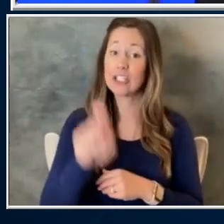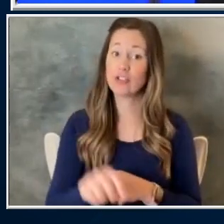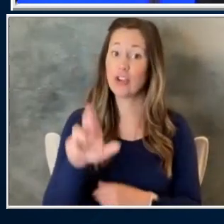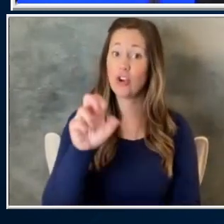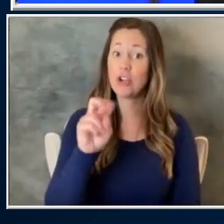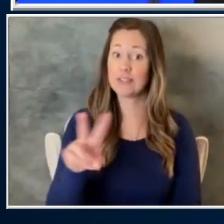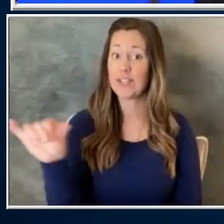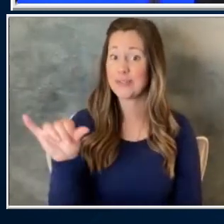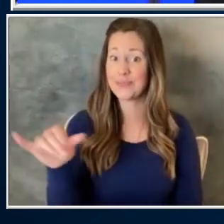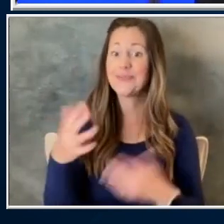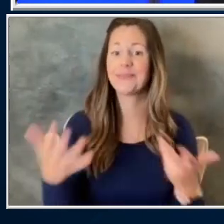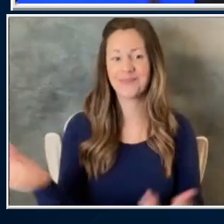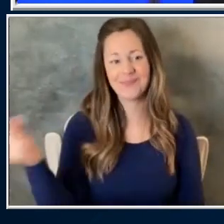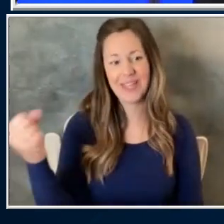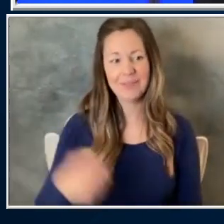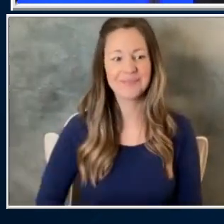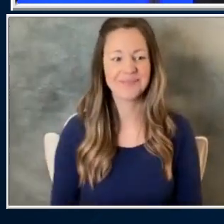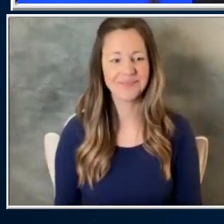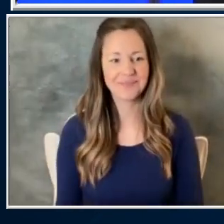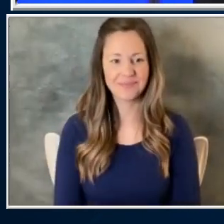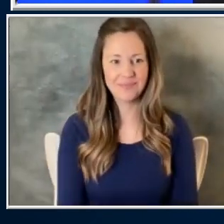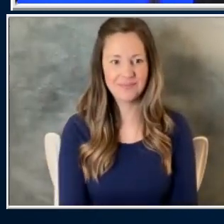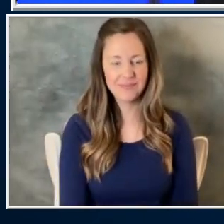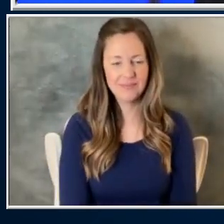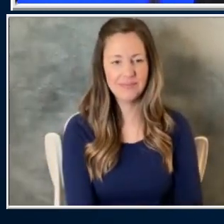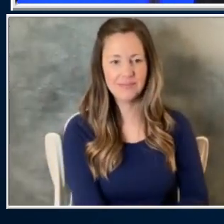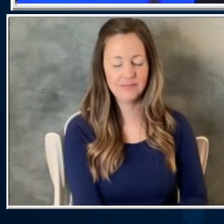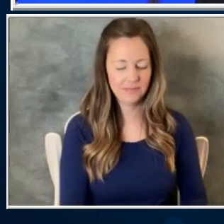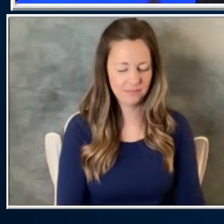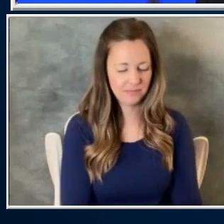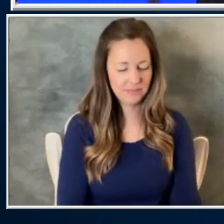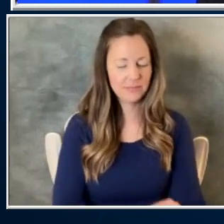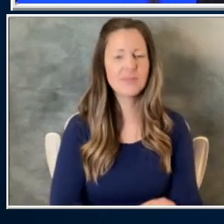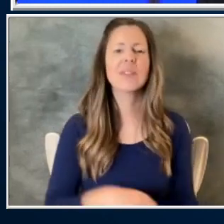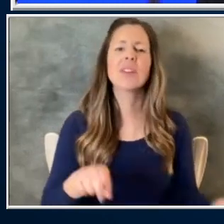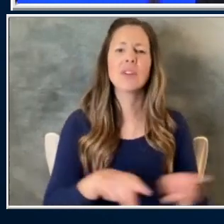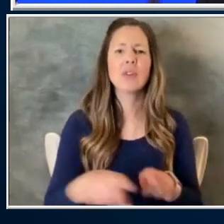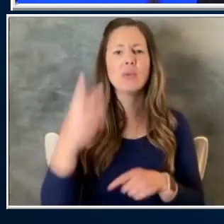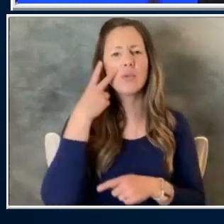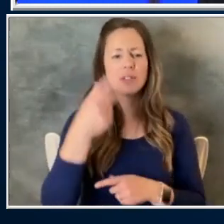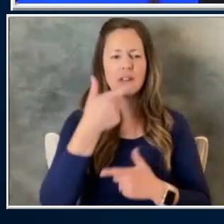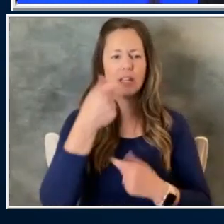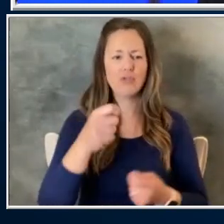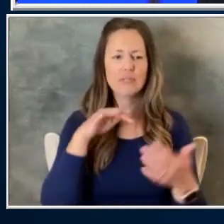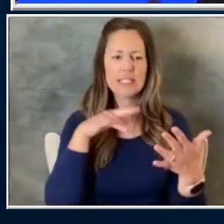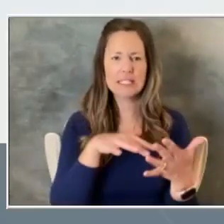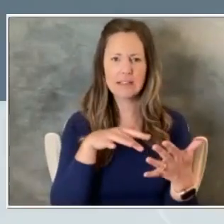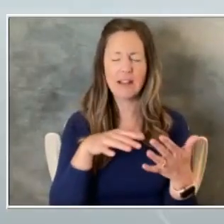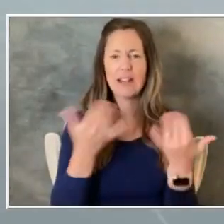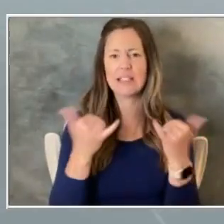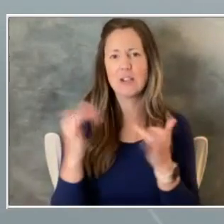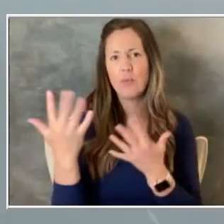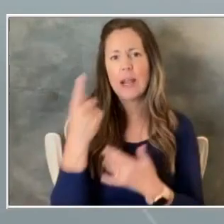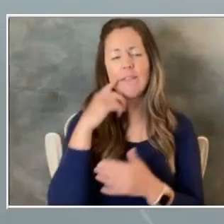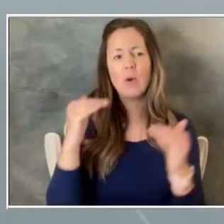shots. Yeah. Hawk, also, you saw an interesting study that's still waiting for peer review. Its key question was